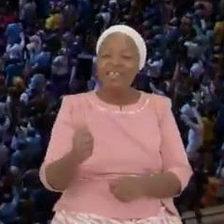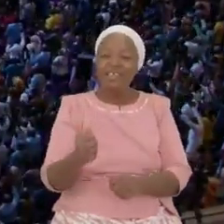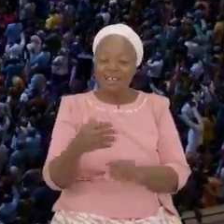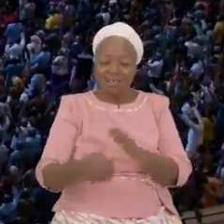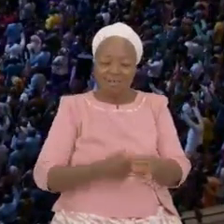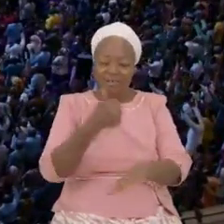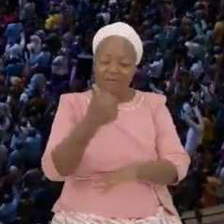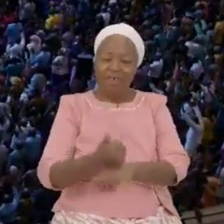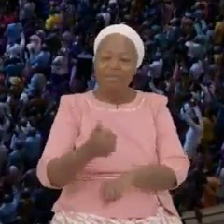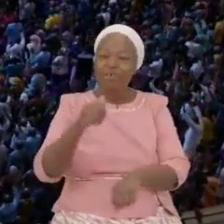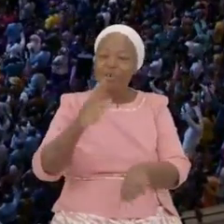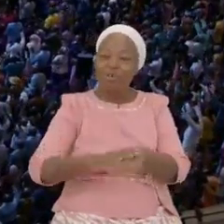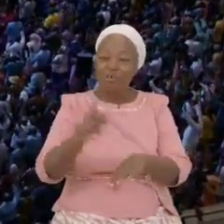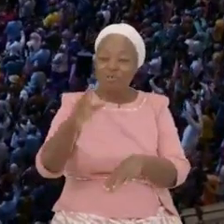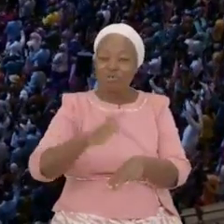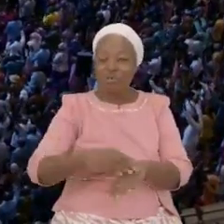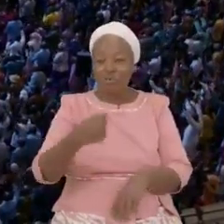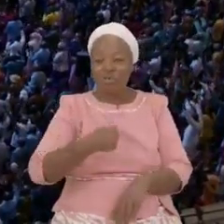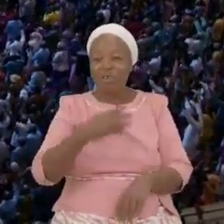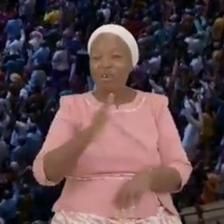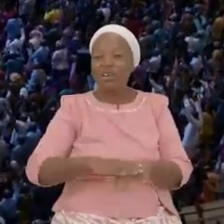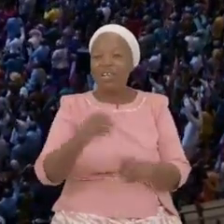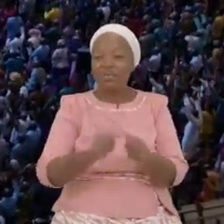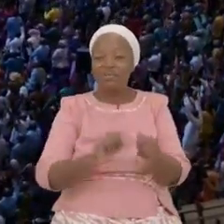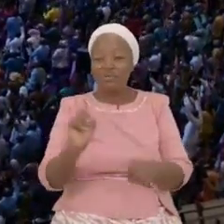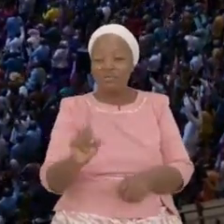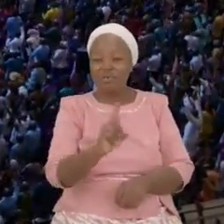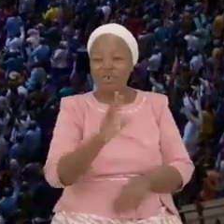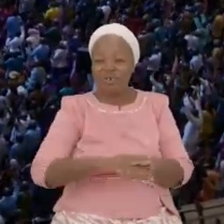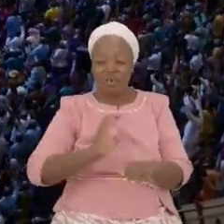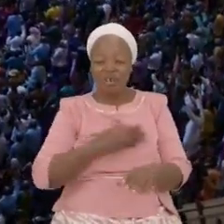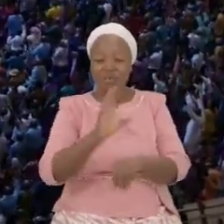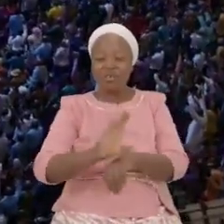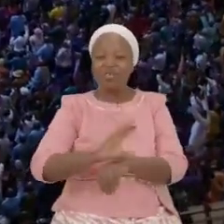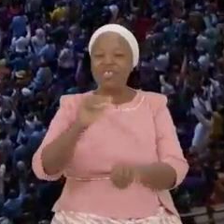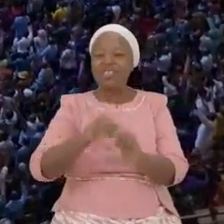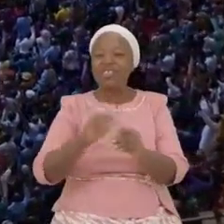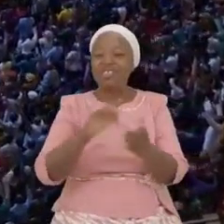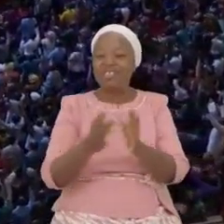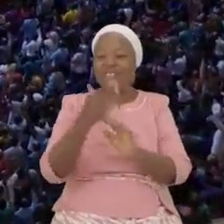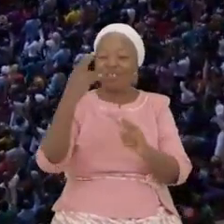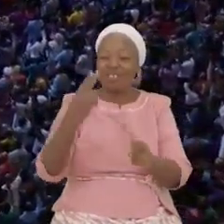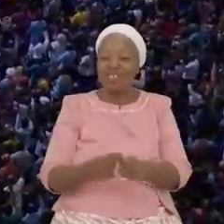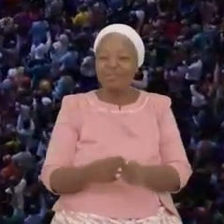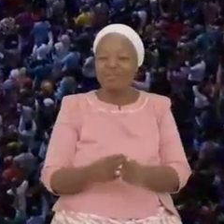Confirmed on me, on you, on everyone, on our church, in Jesus'